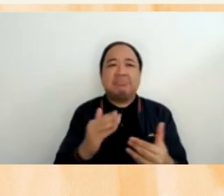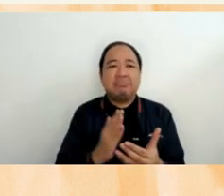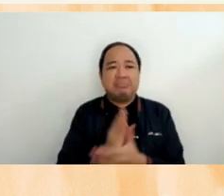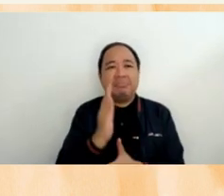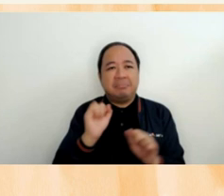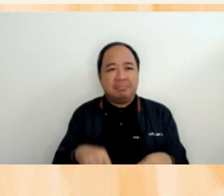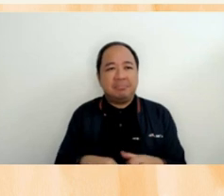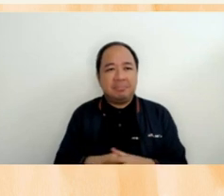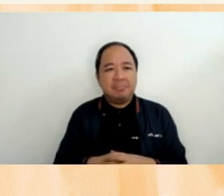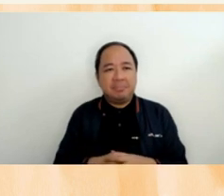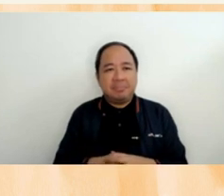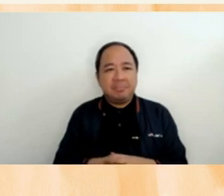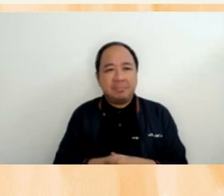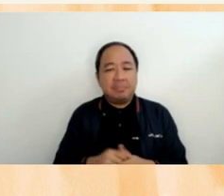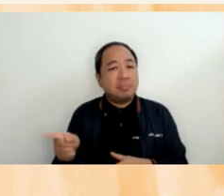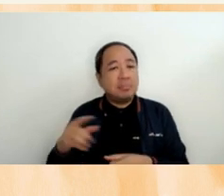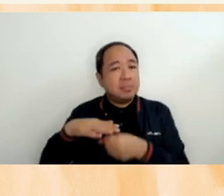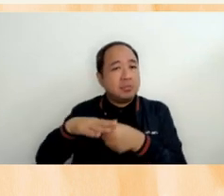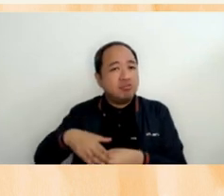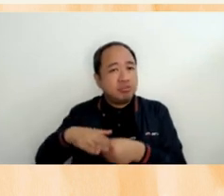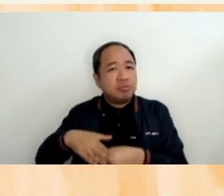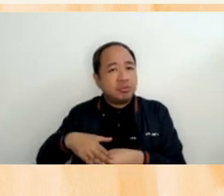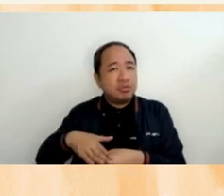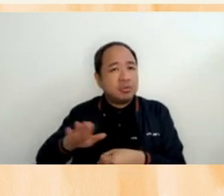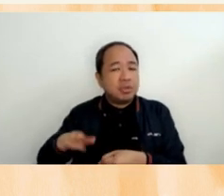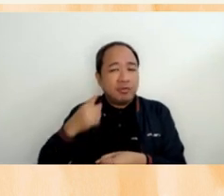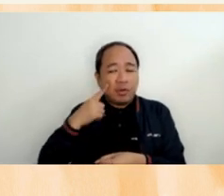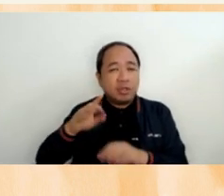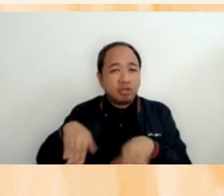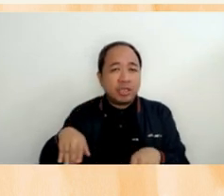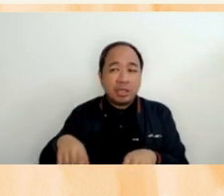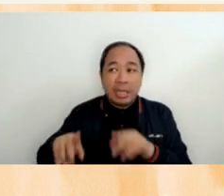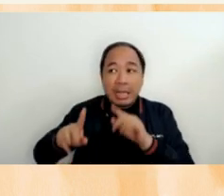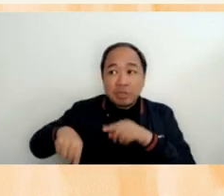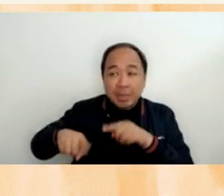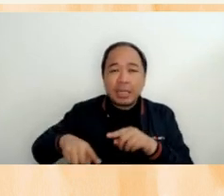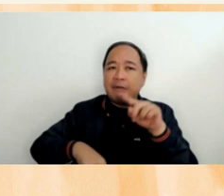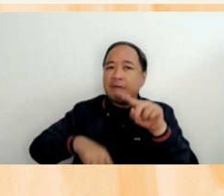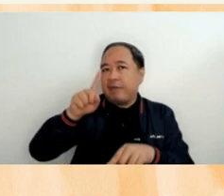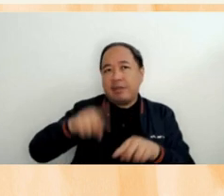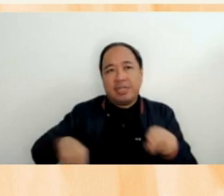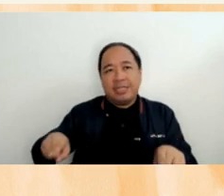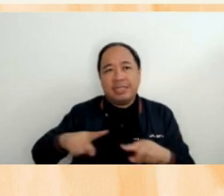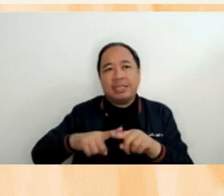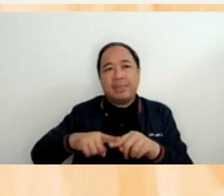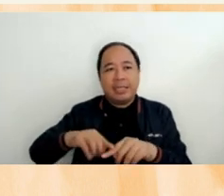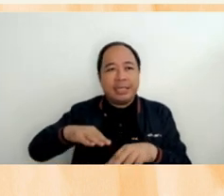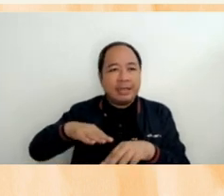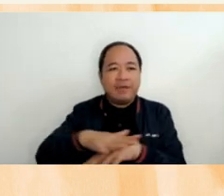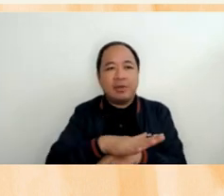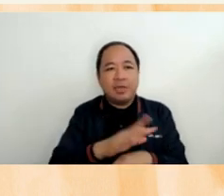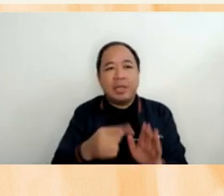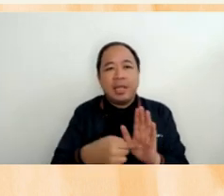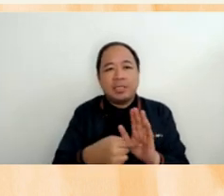The responses of children to stress can vary depending on many factors, no, like the degree of